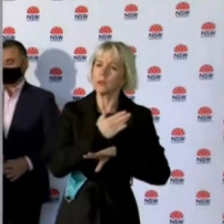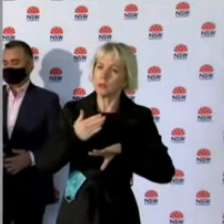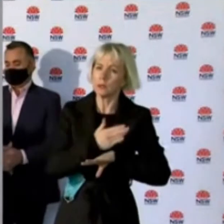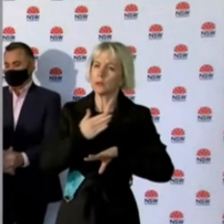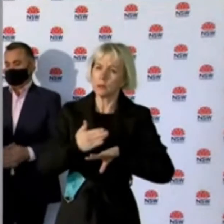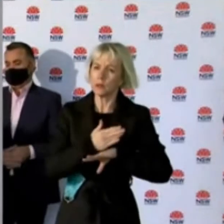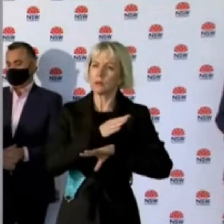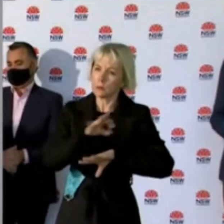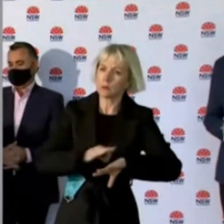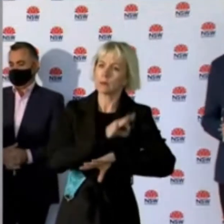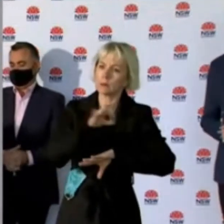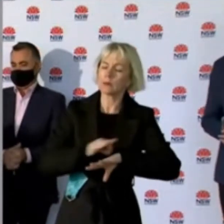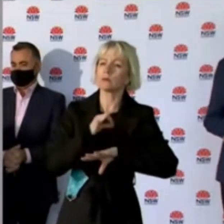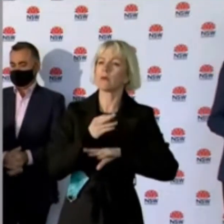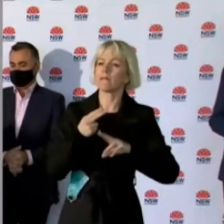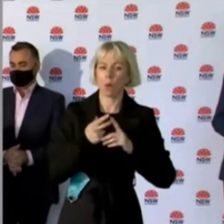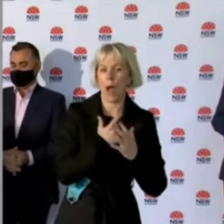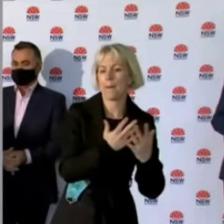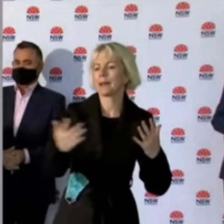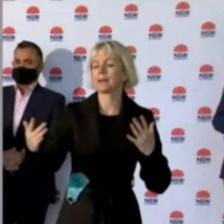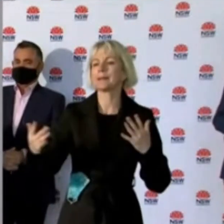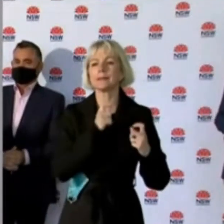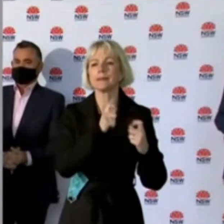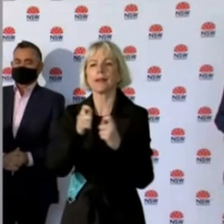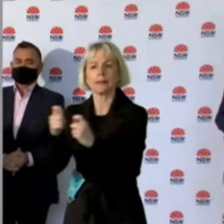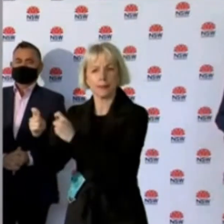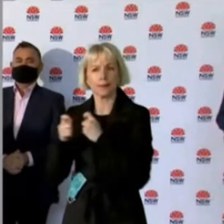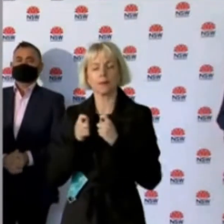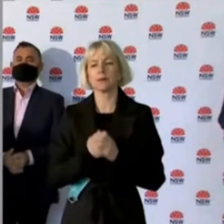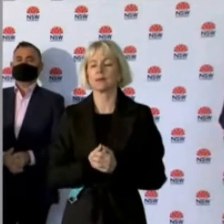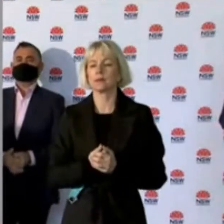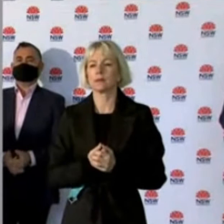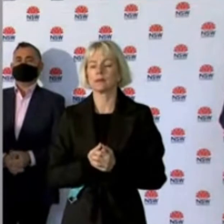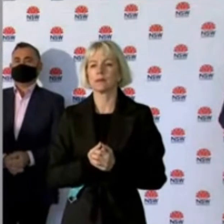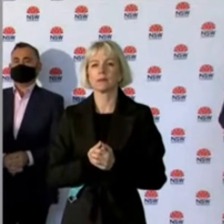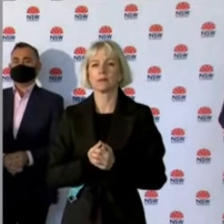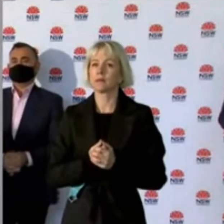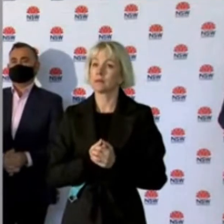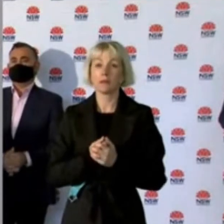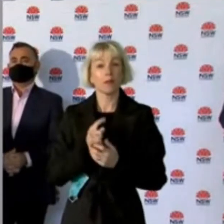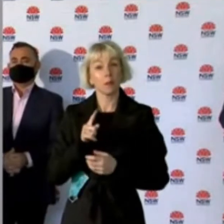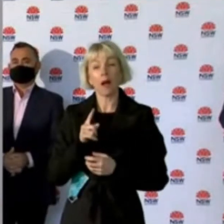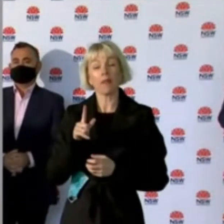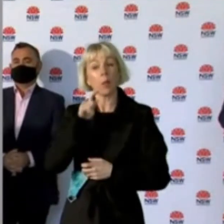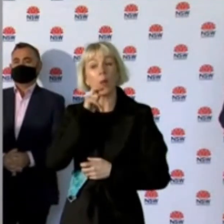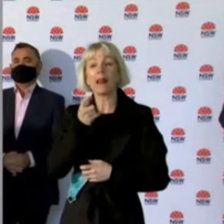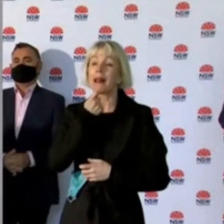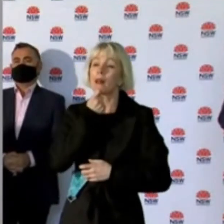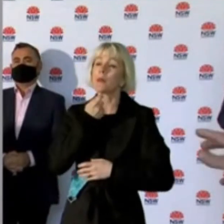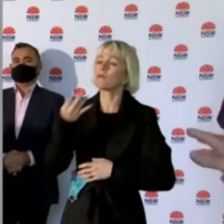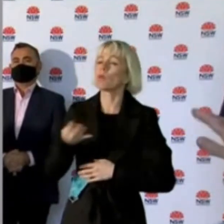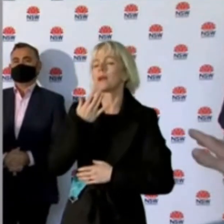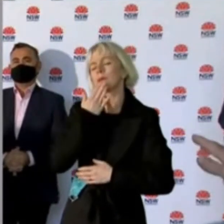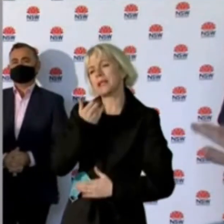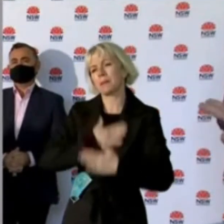workload, but we do need to balance these. We can't test, we haven't got infinite numbers of tests and capacity to do that. Dr. Chan,